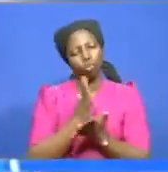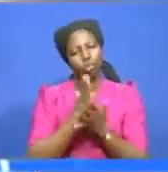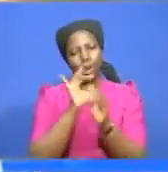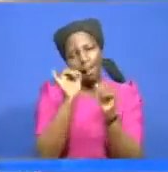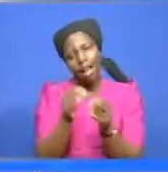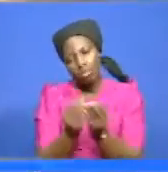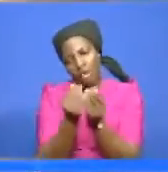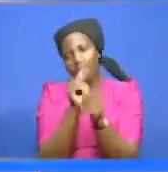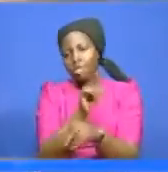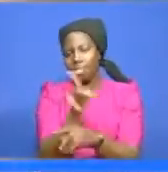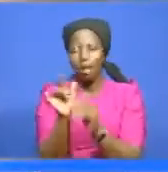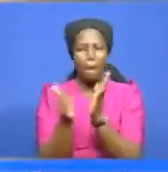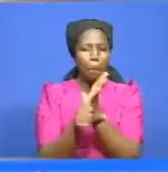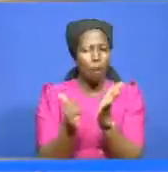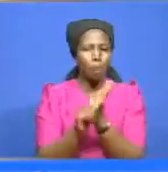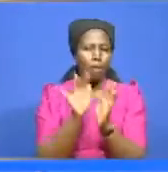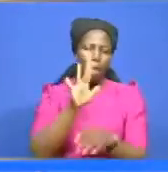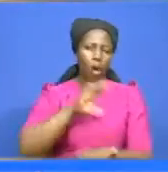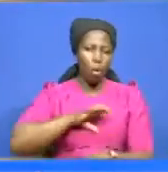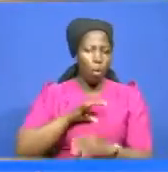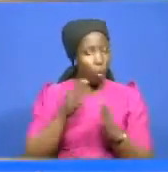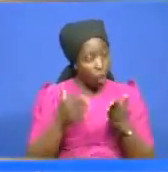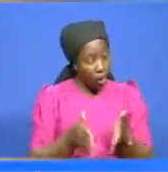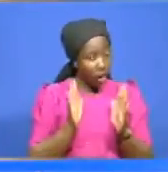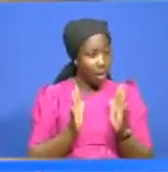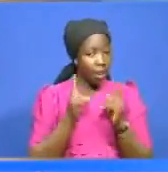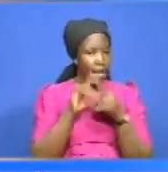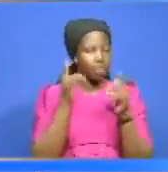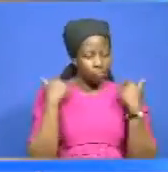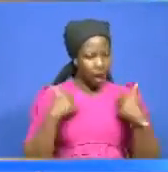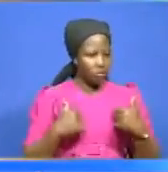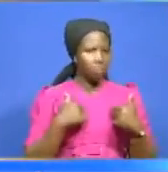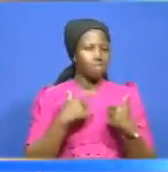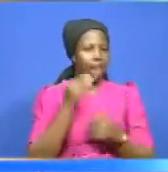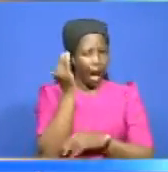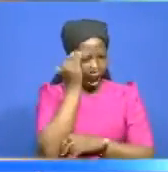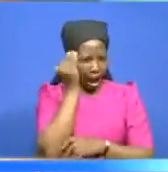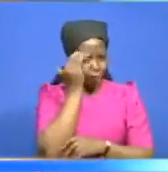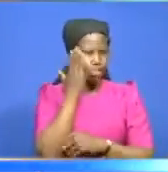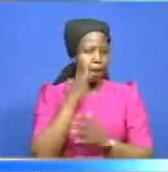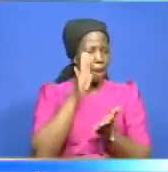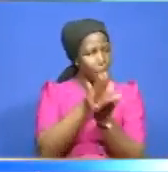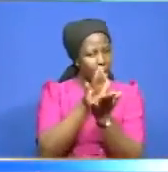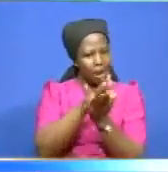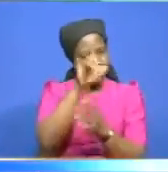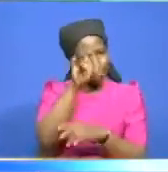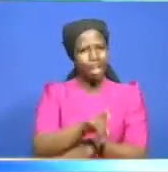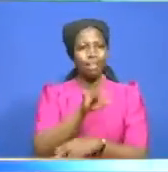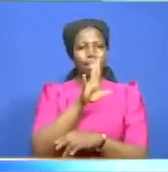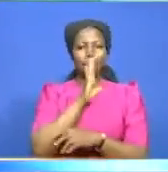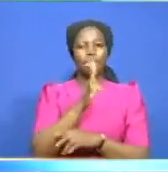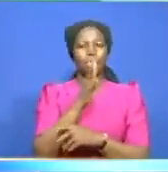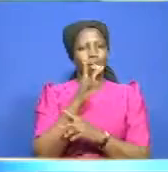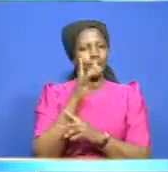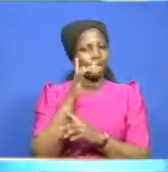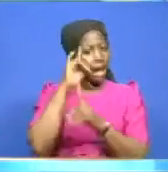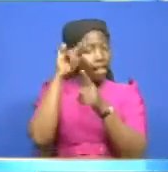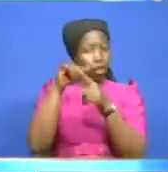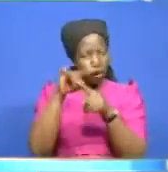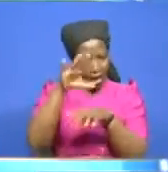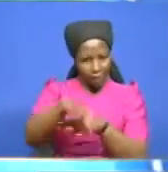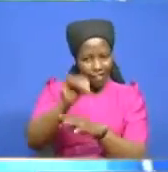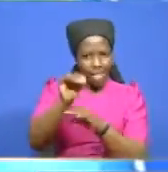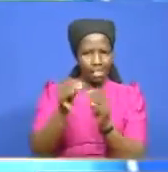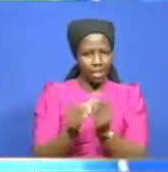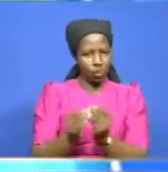to this crisis in its own way. But I am persuaded that banks must be deliberate in finding a lasting solution